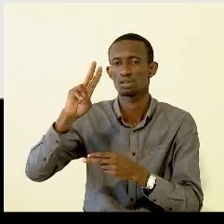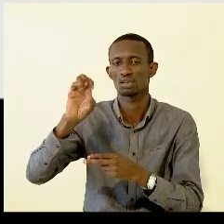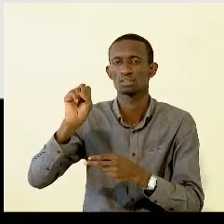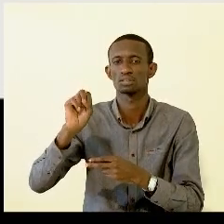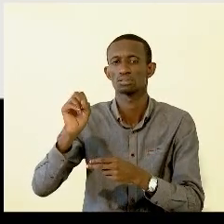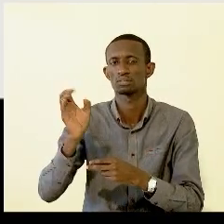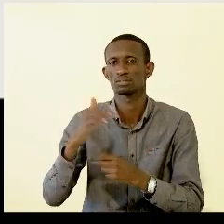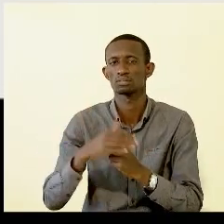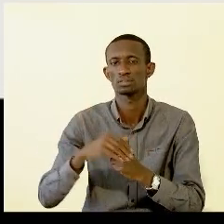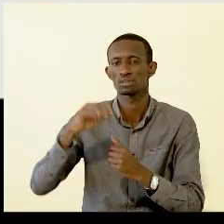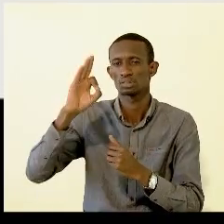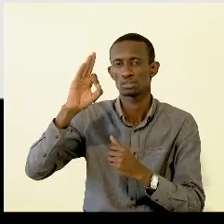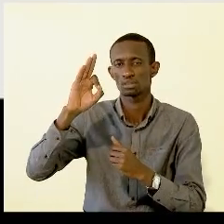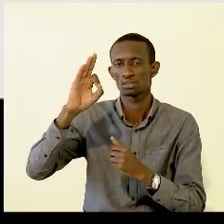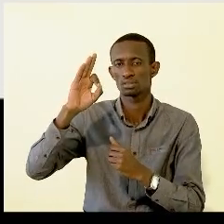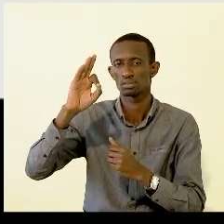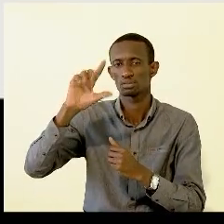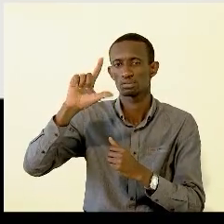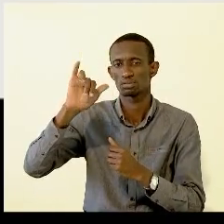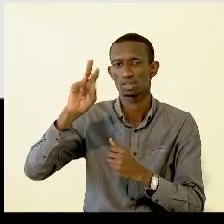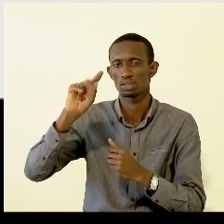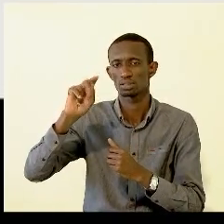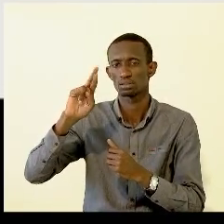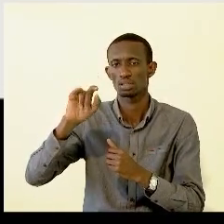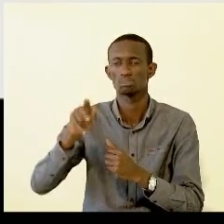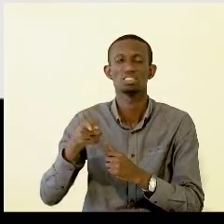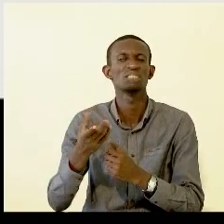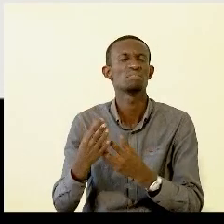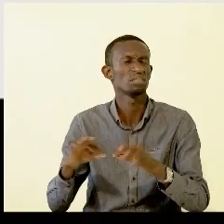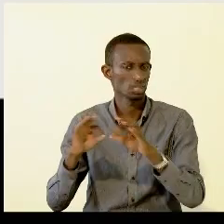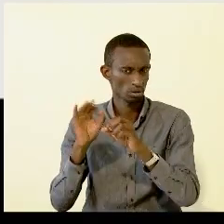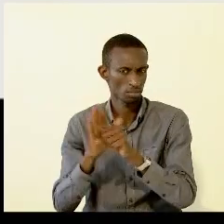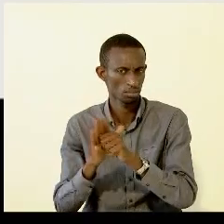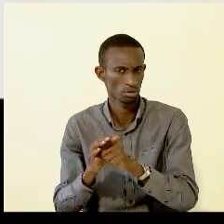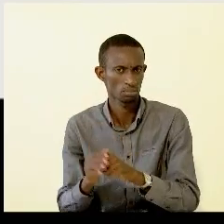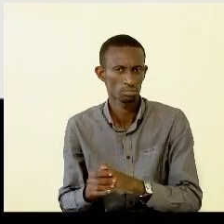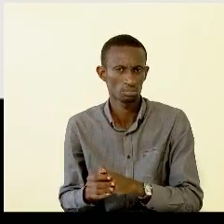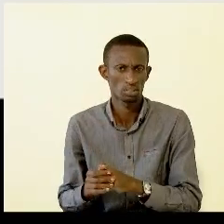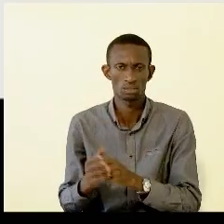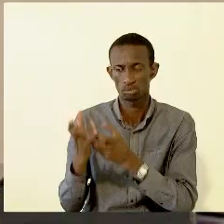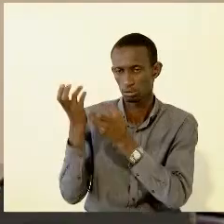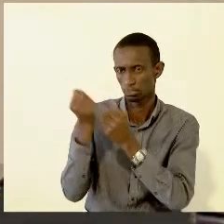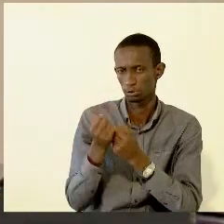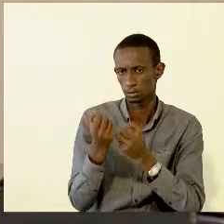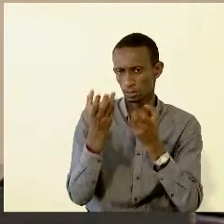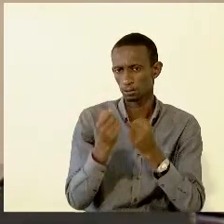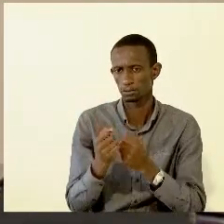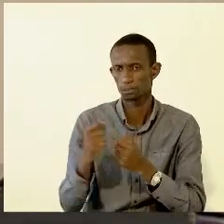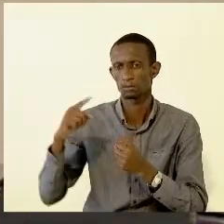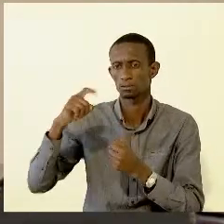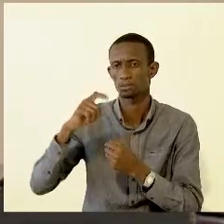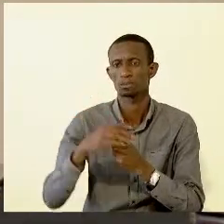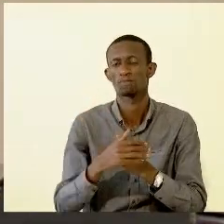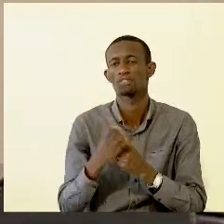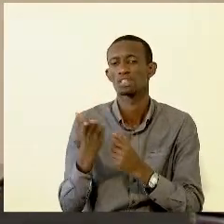traps. This is another type of plants which is very important in trapping insects, which are used as the source